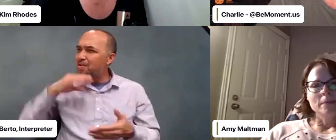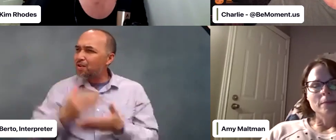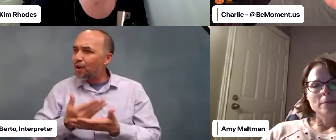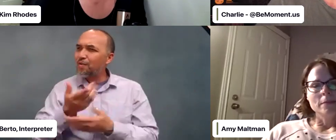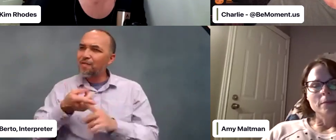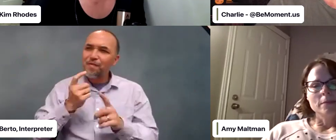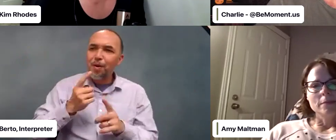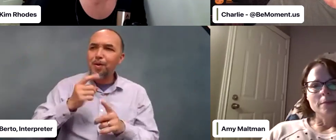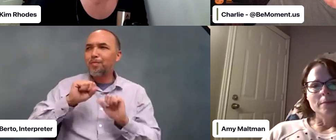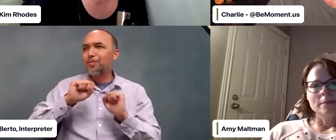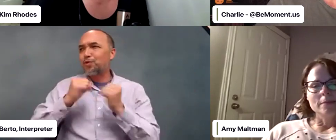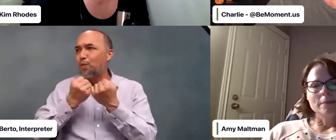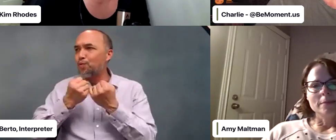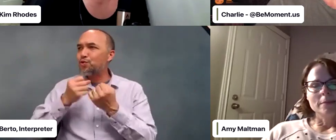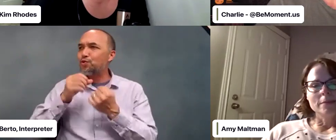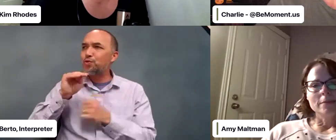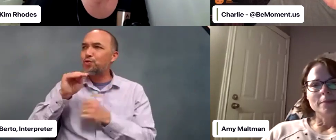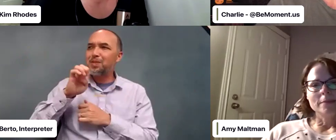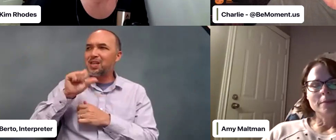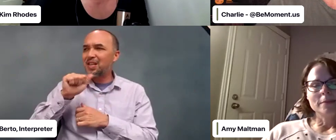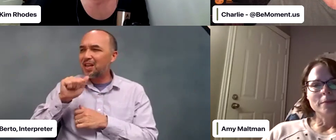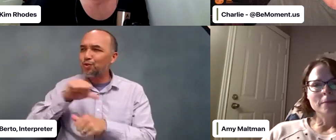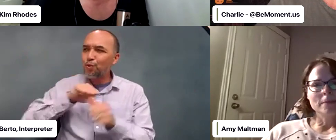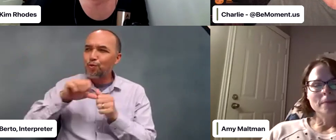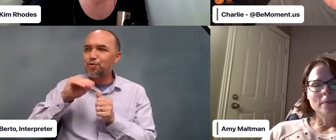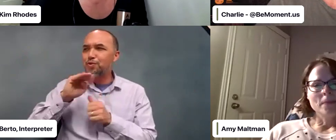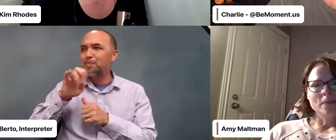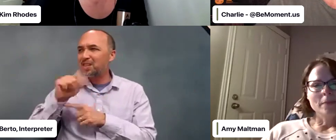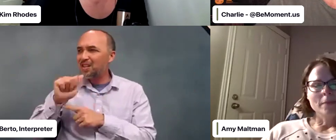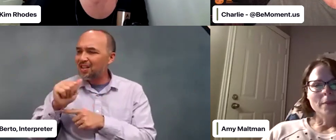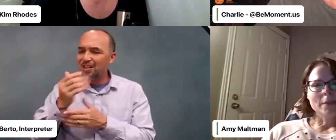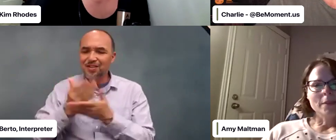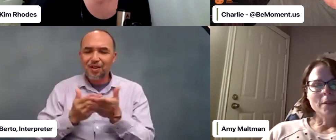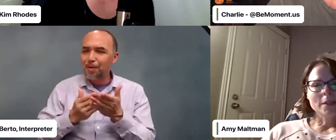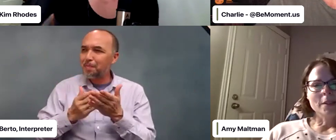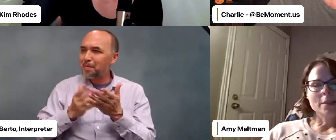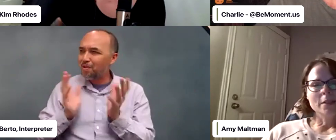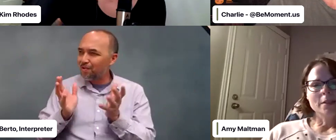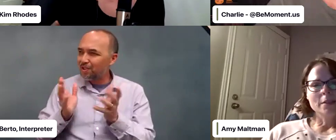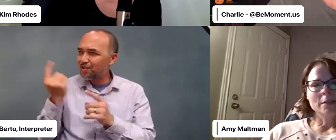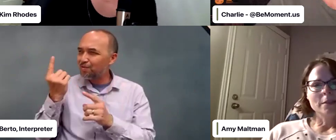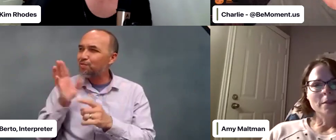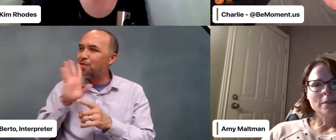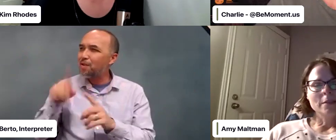thing. There was a conversation. I don't even know how she found it, but somebody was talking about you